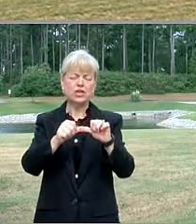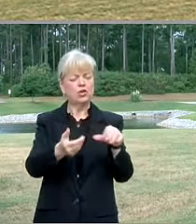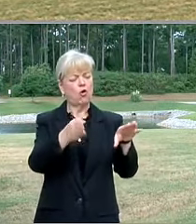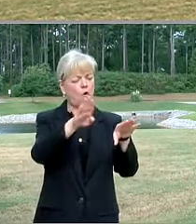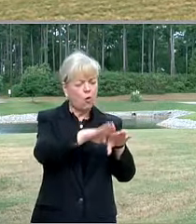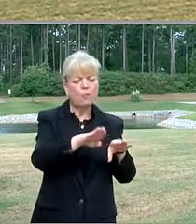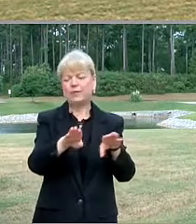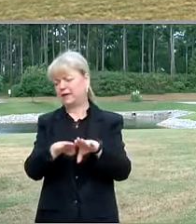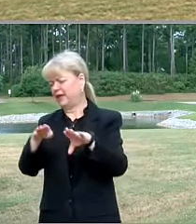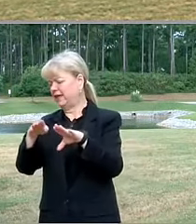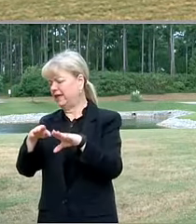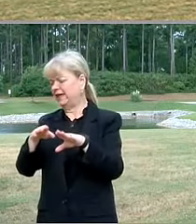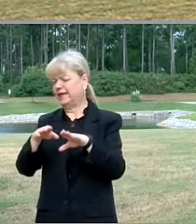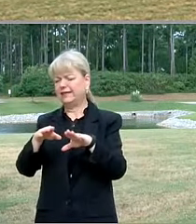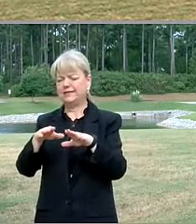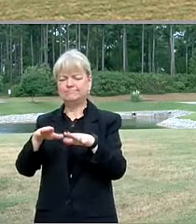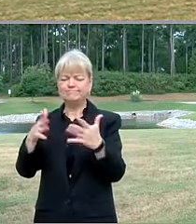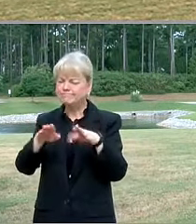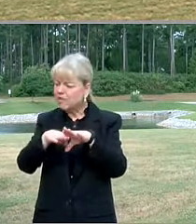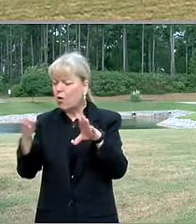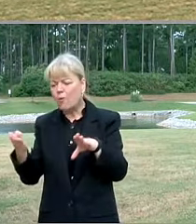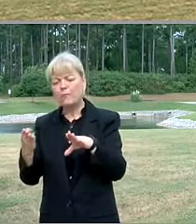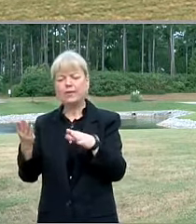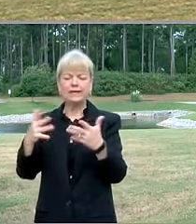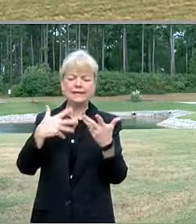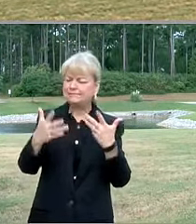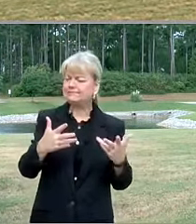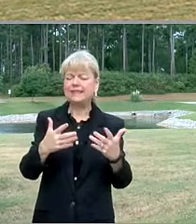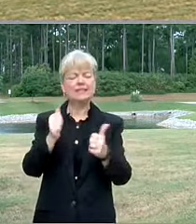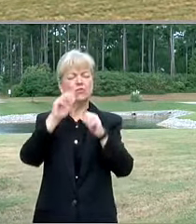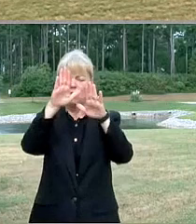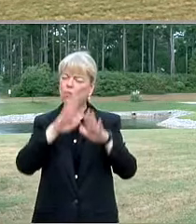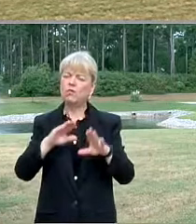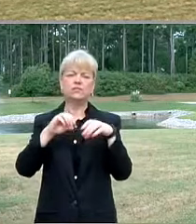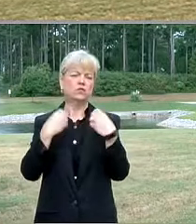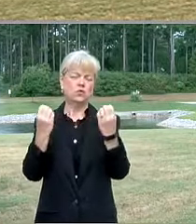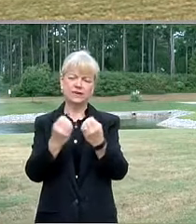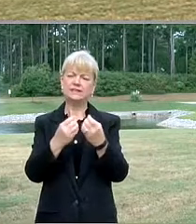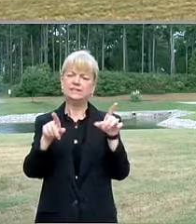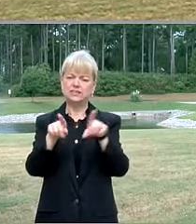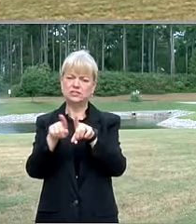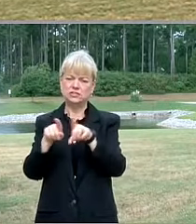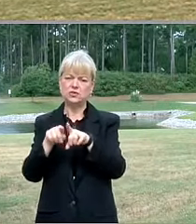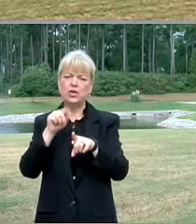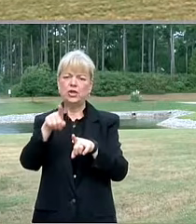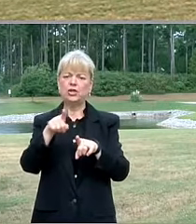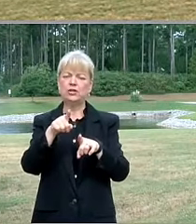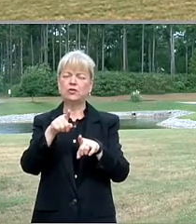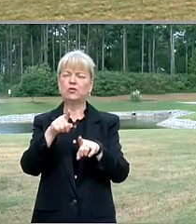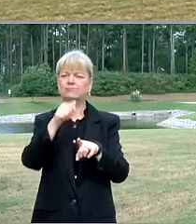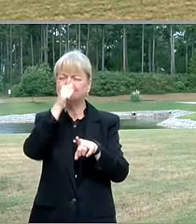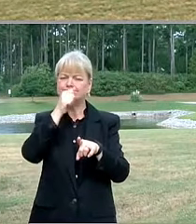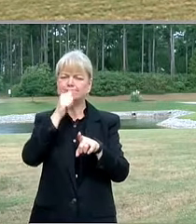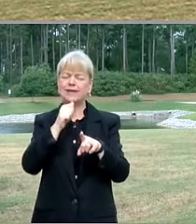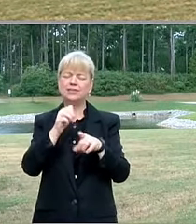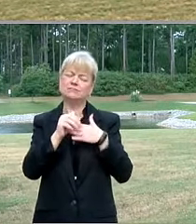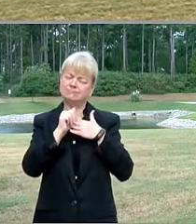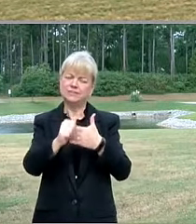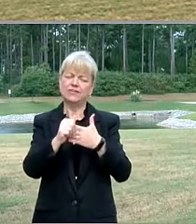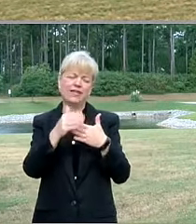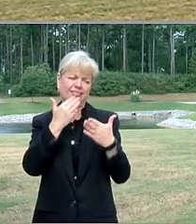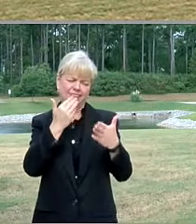things necessary, and that was in part because, one, it's a wonderful organization, and two, because of your steadfast leadership. So thank you, Myra, for